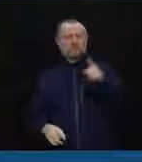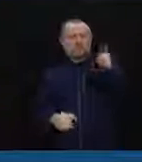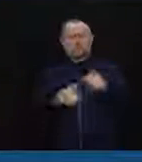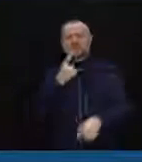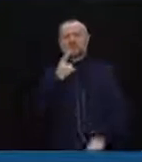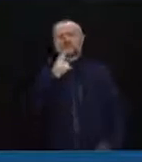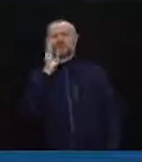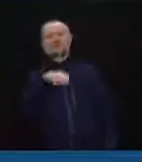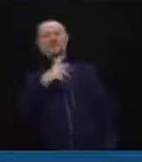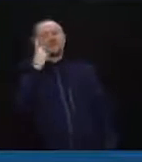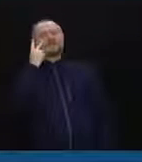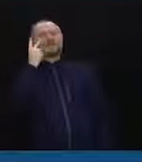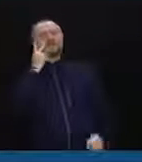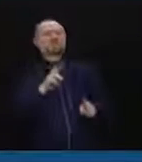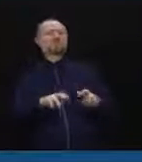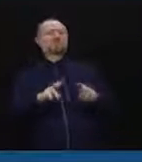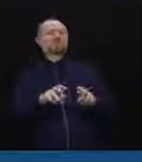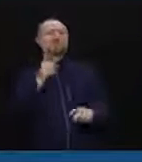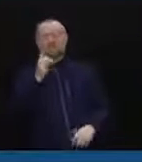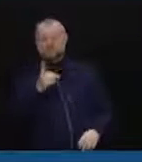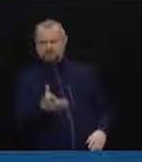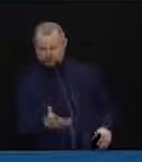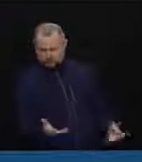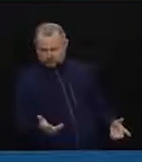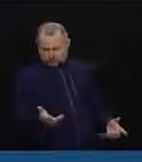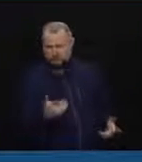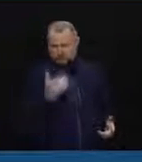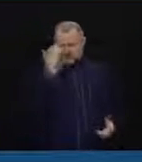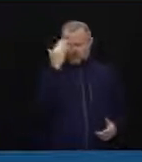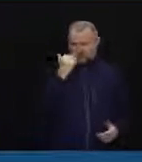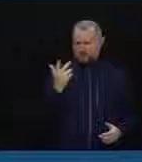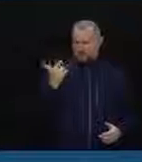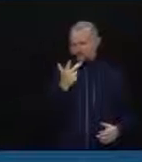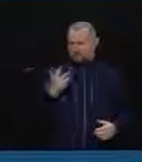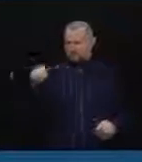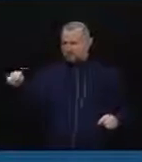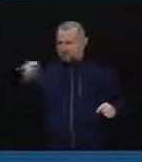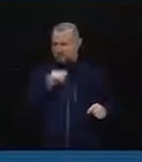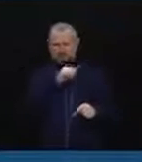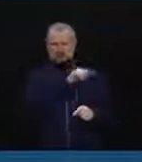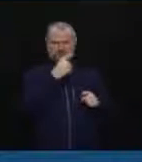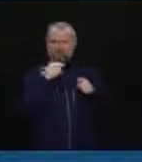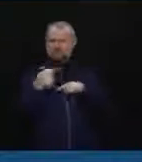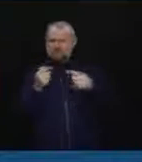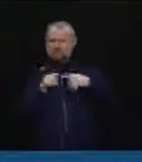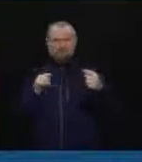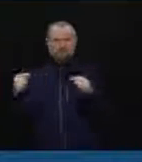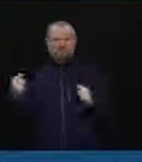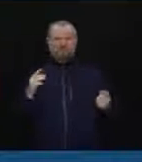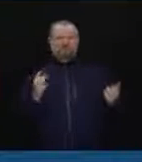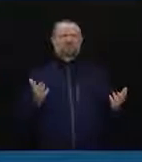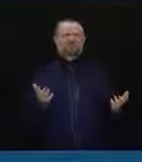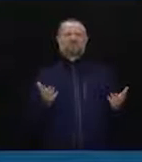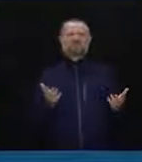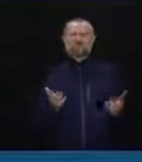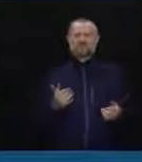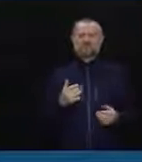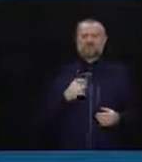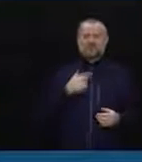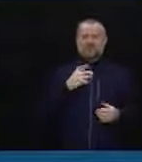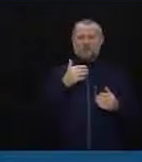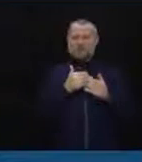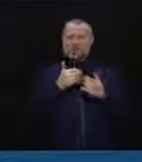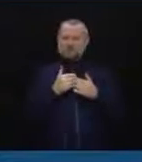three governors in the tri-state area not on the same page? We're very close. I think you'll look at, we're talking about the same time